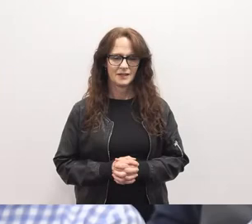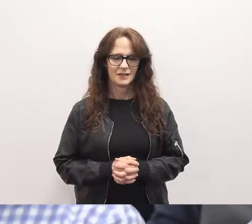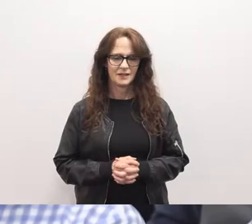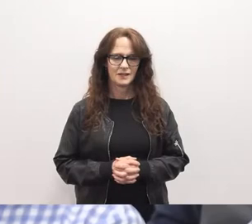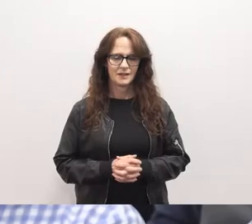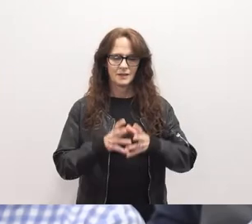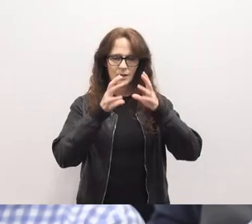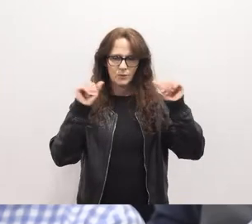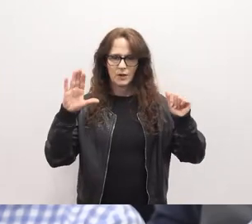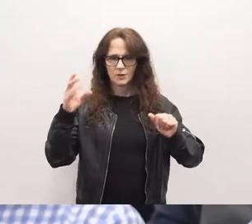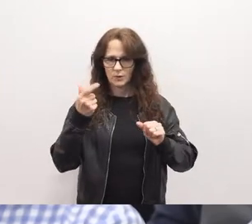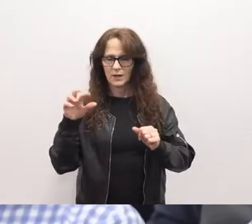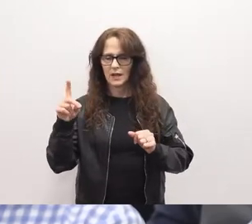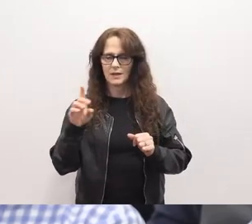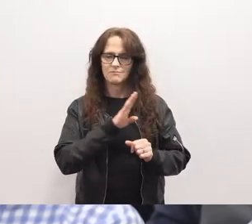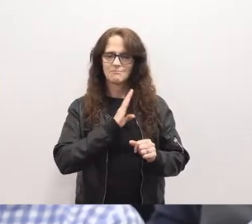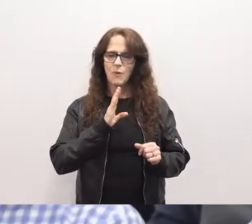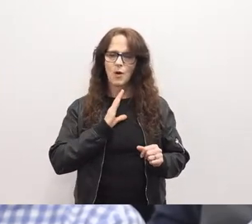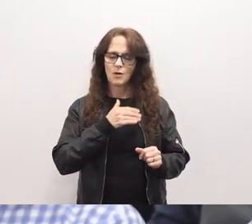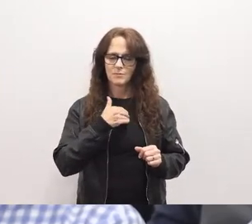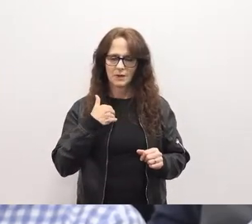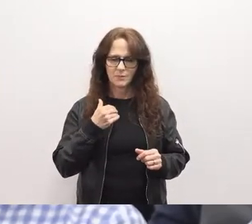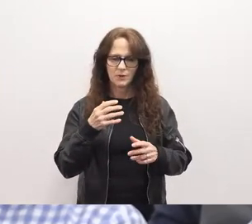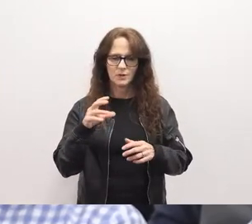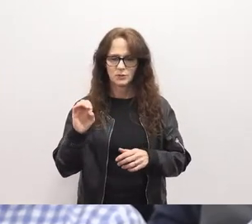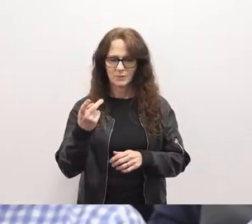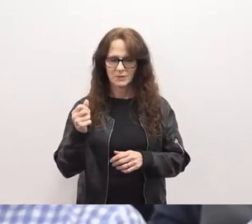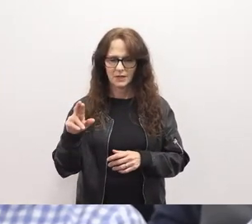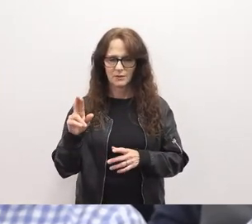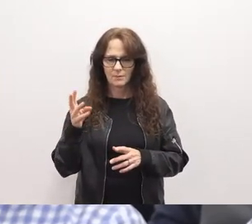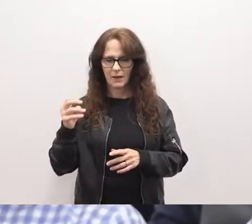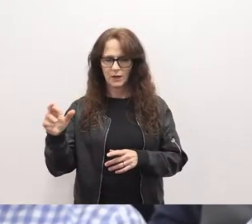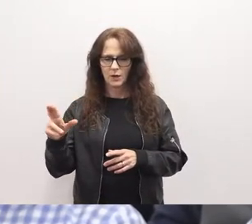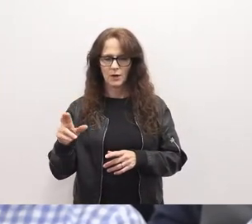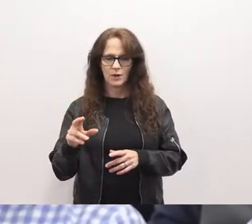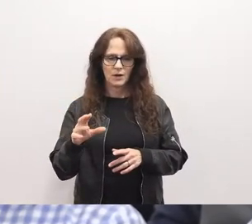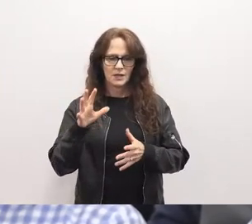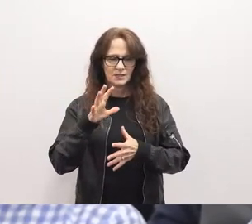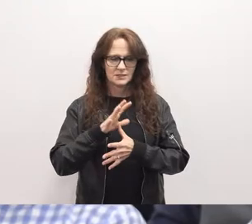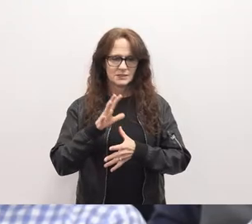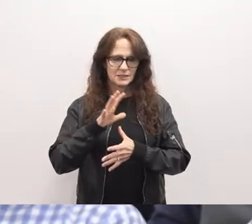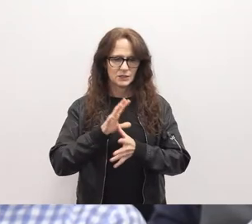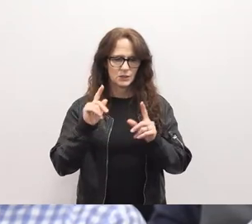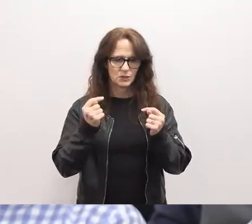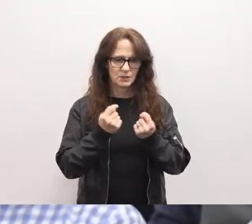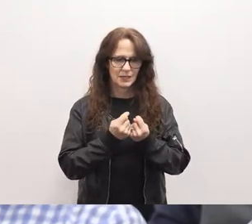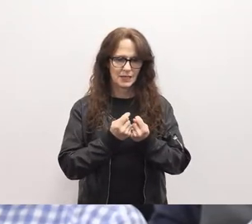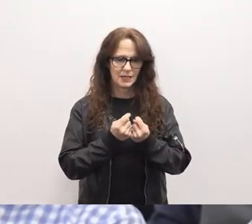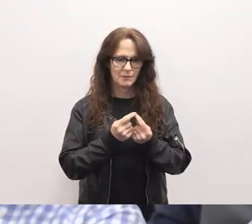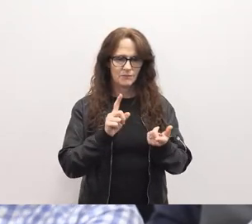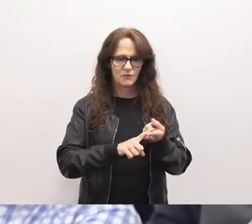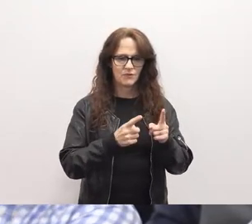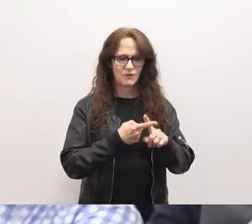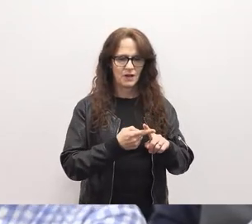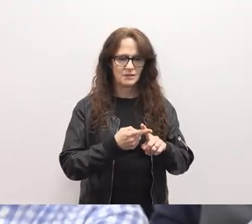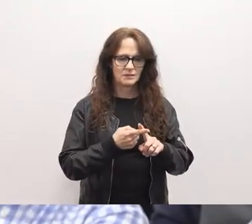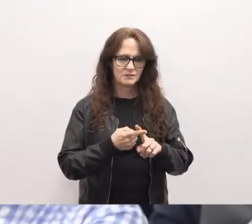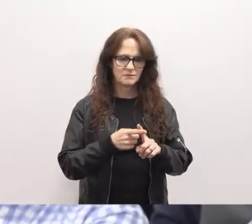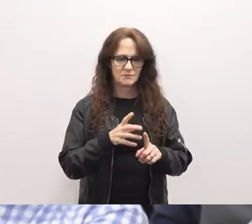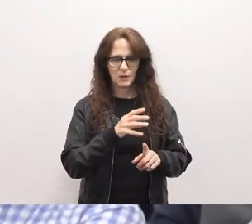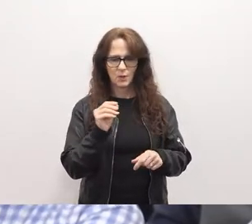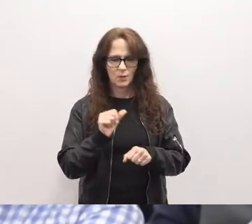President Craighead, board members, Superintendent Baker, senior team, friends and colleagues, thank you so much for the kind words.